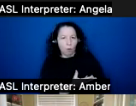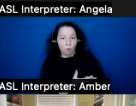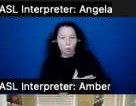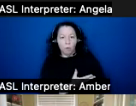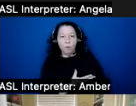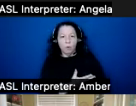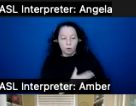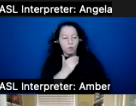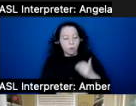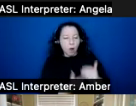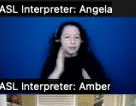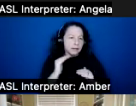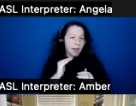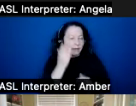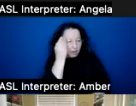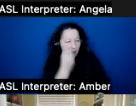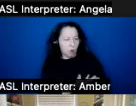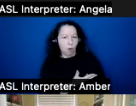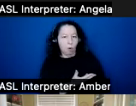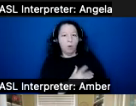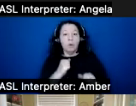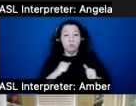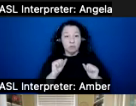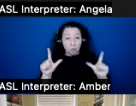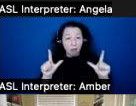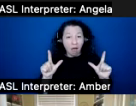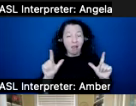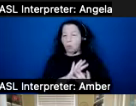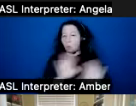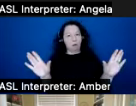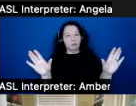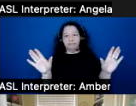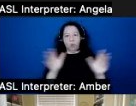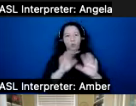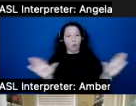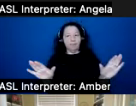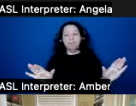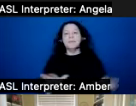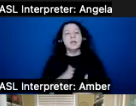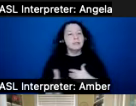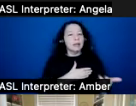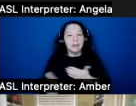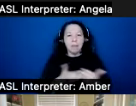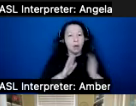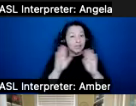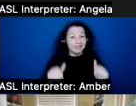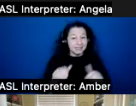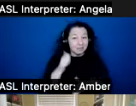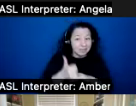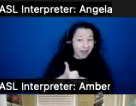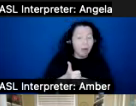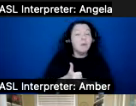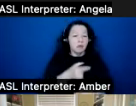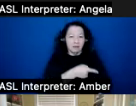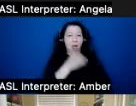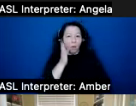the process so there's no surprises. Regardless how our systems are set up, they're going to be re-traumatized.